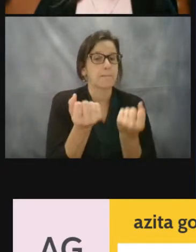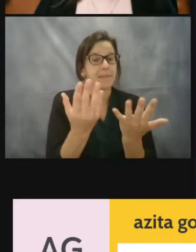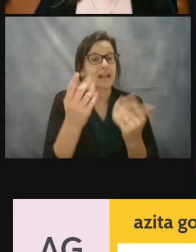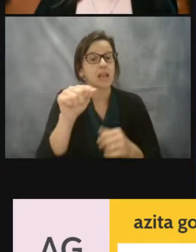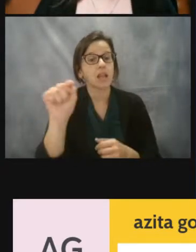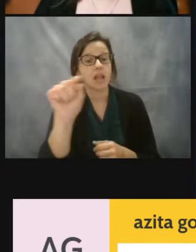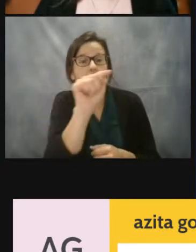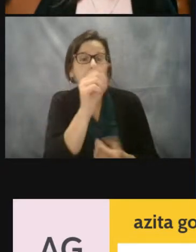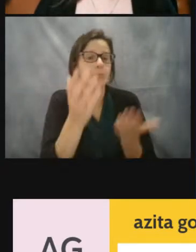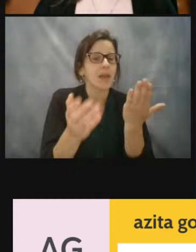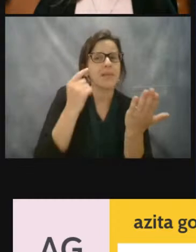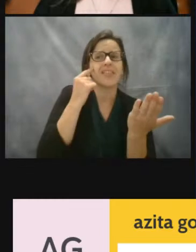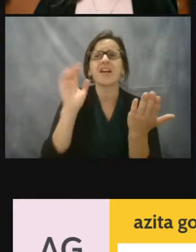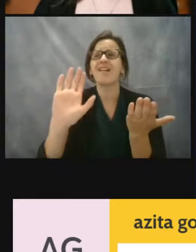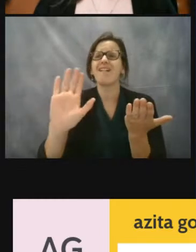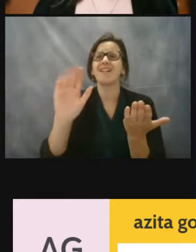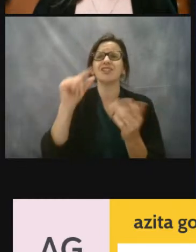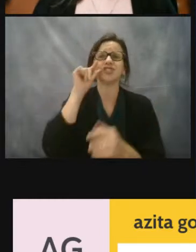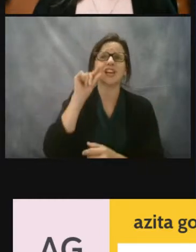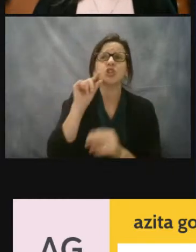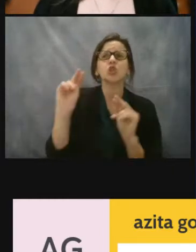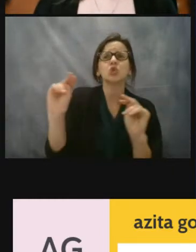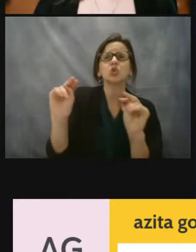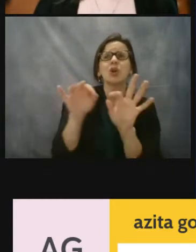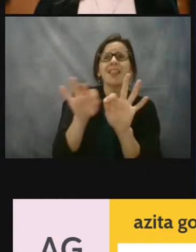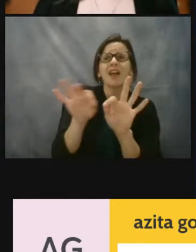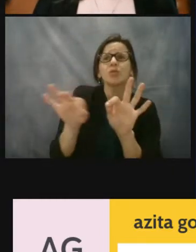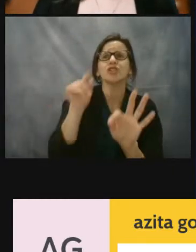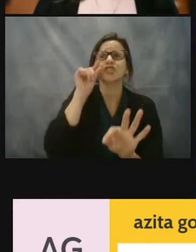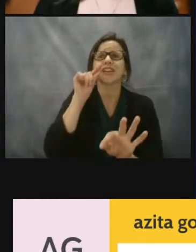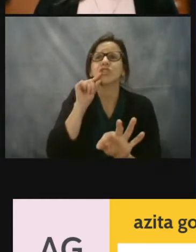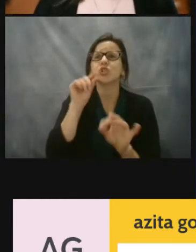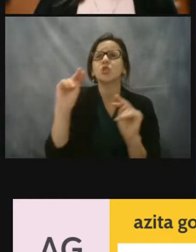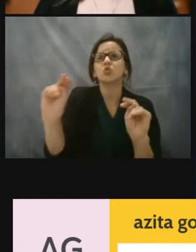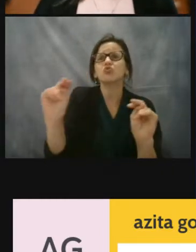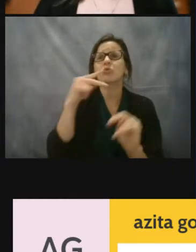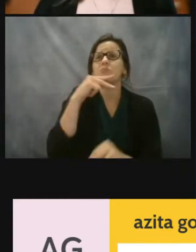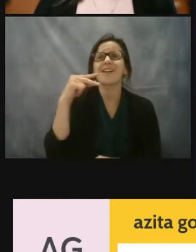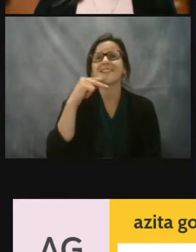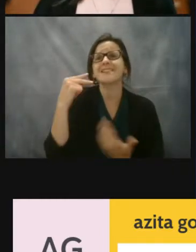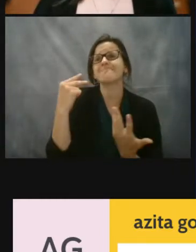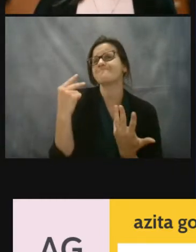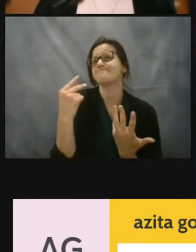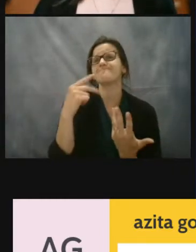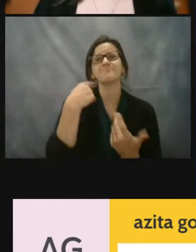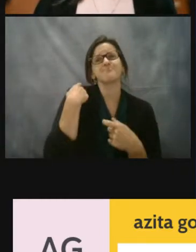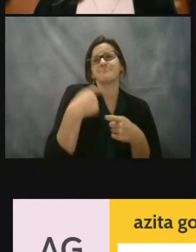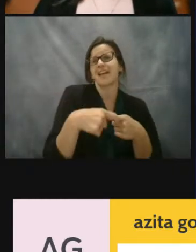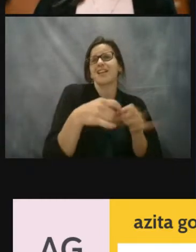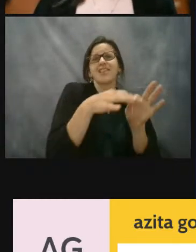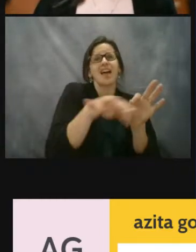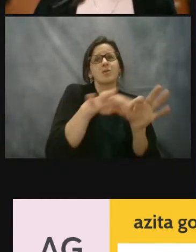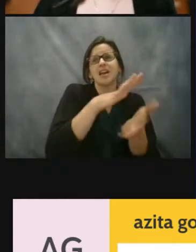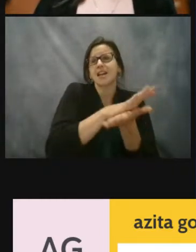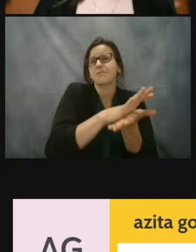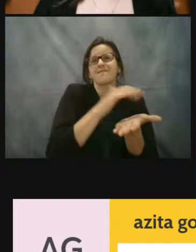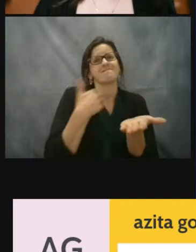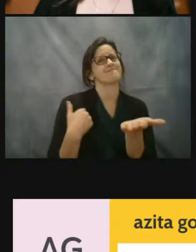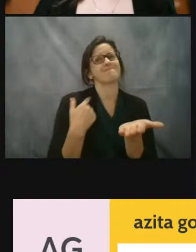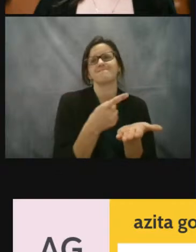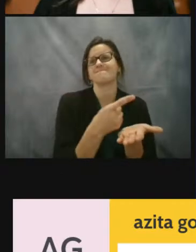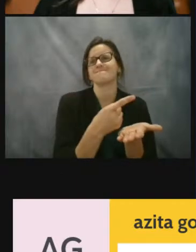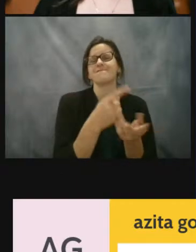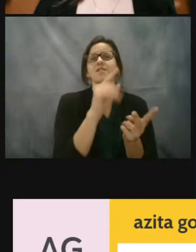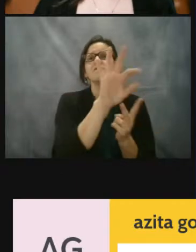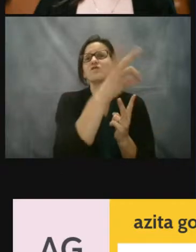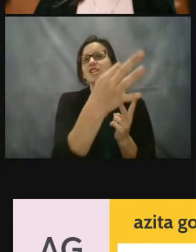neutral pronouns aren't approved by the Spanish Language Academy, the French Language